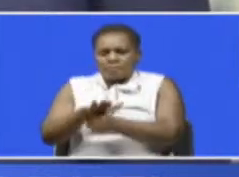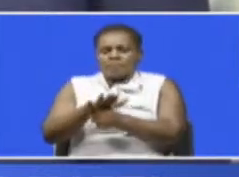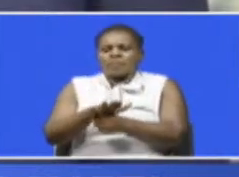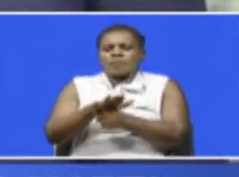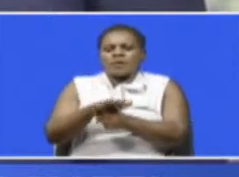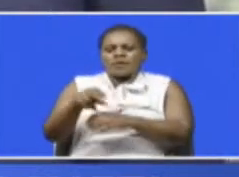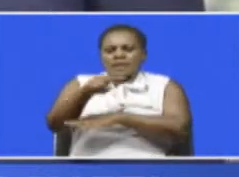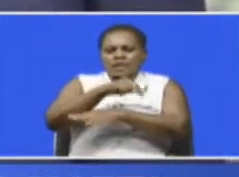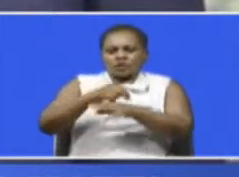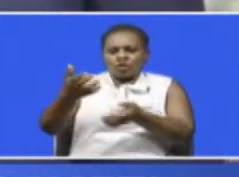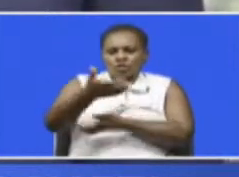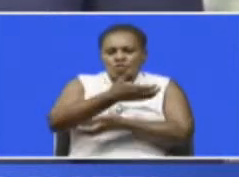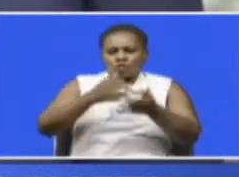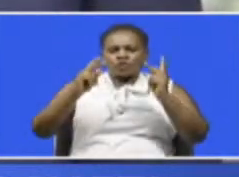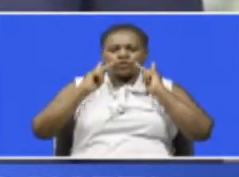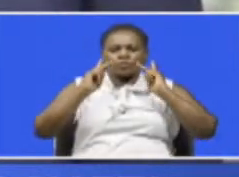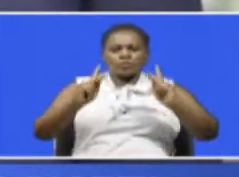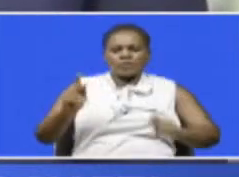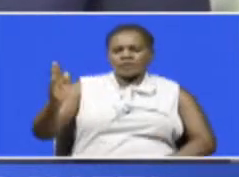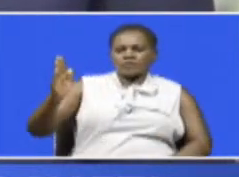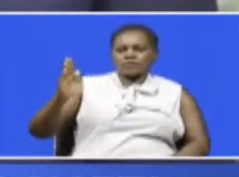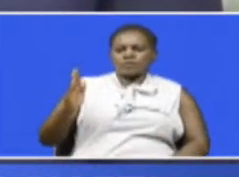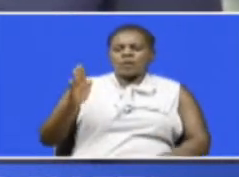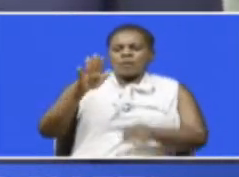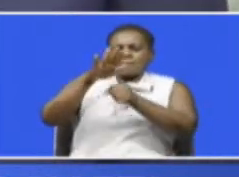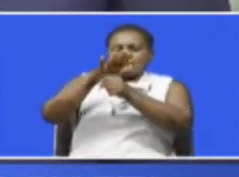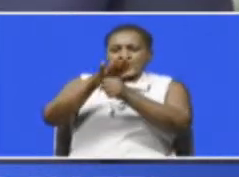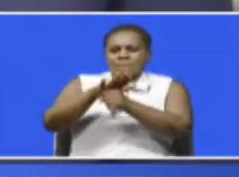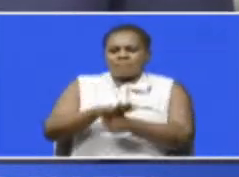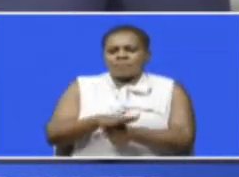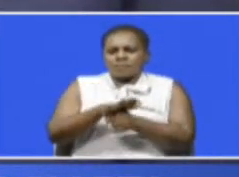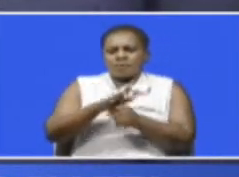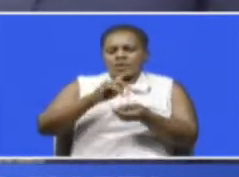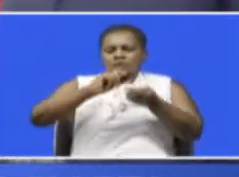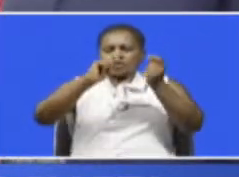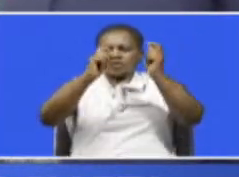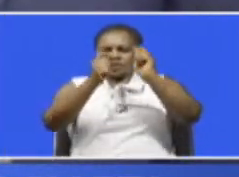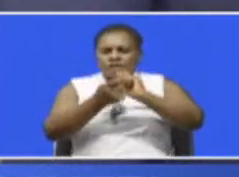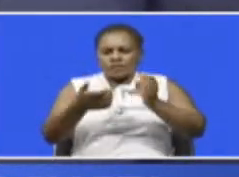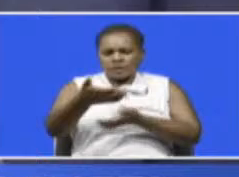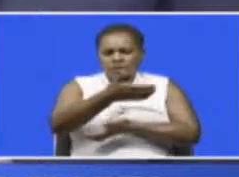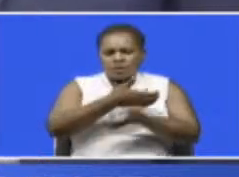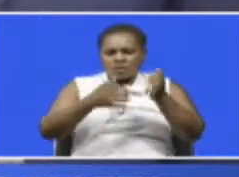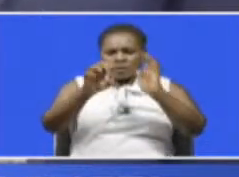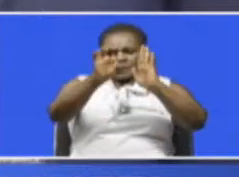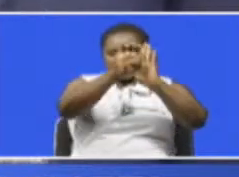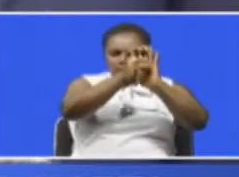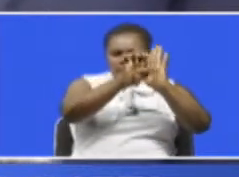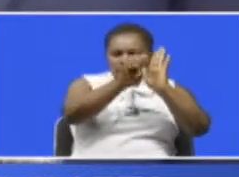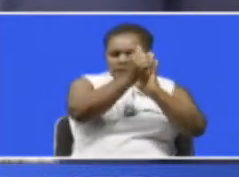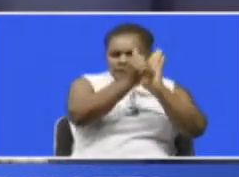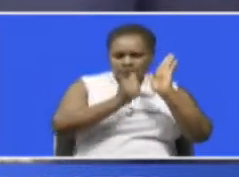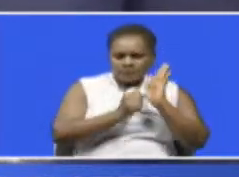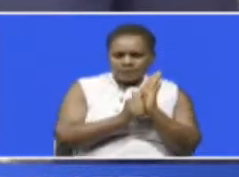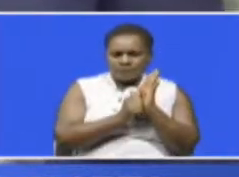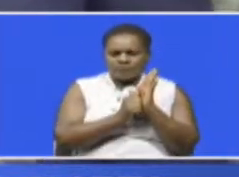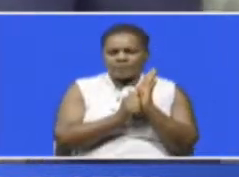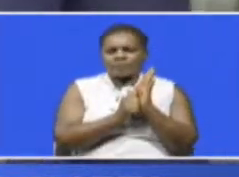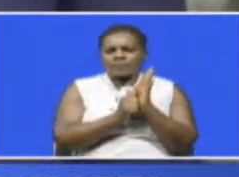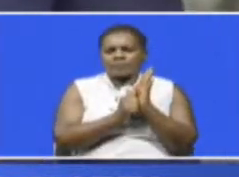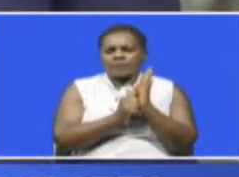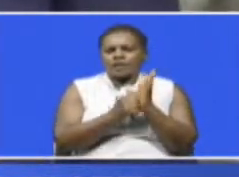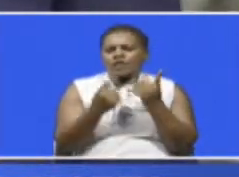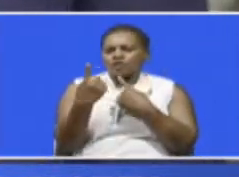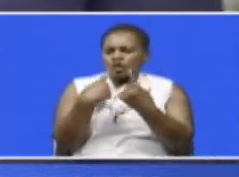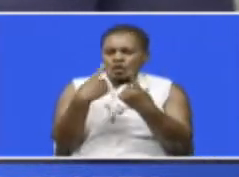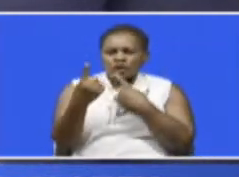cohesion, peace and security, and derailing our transformative economic agenda. The unchecked